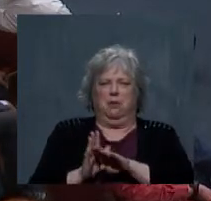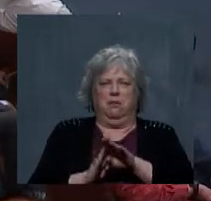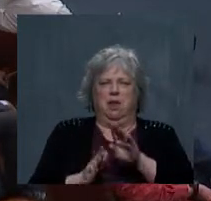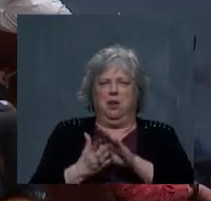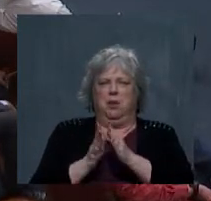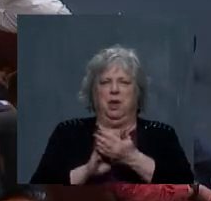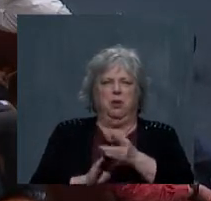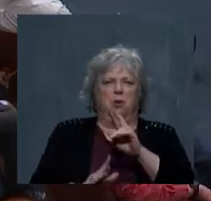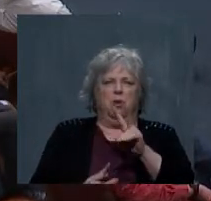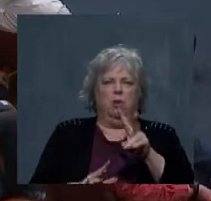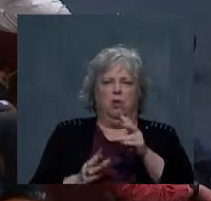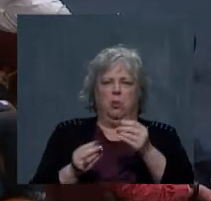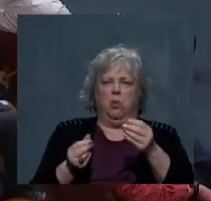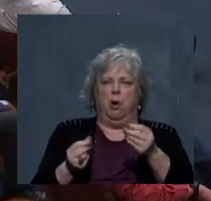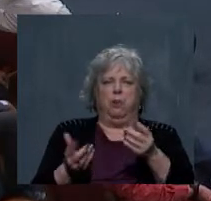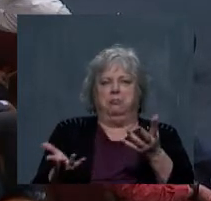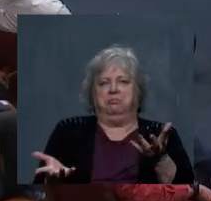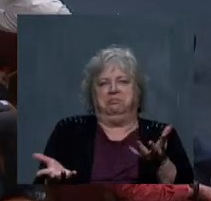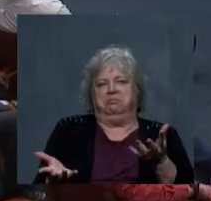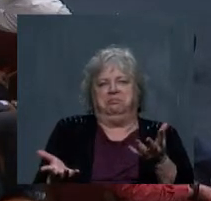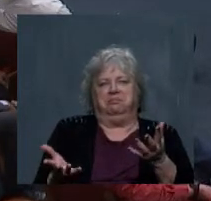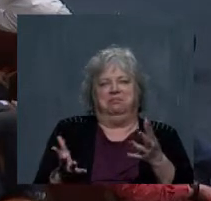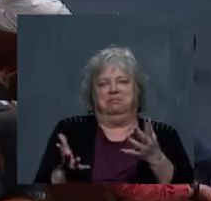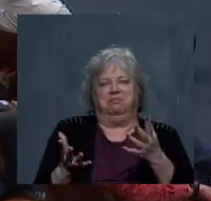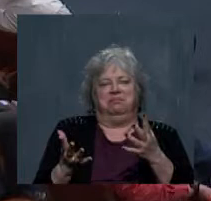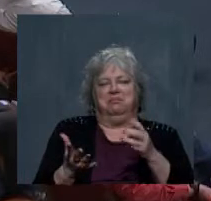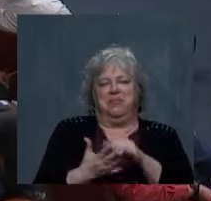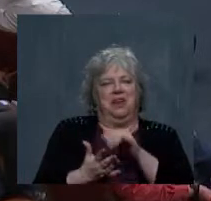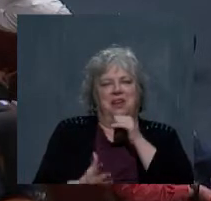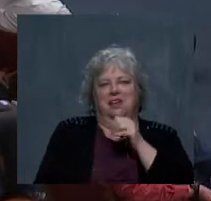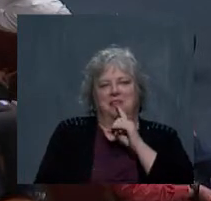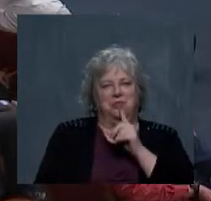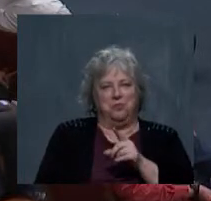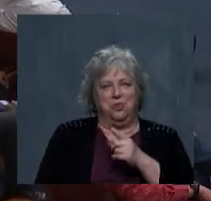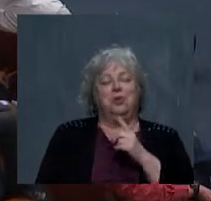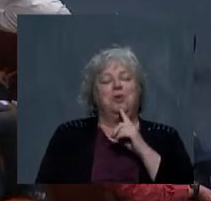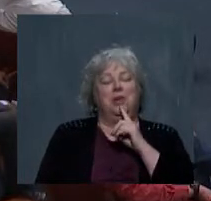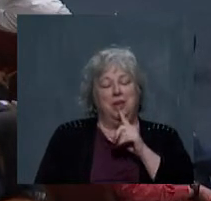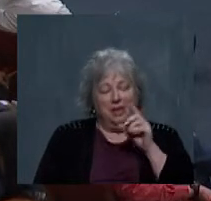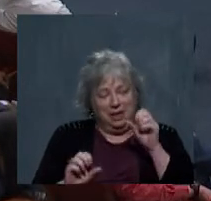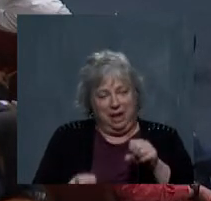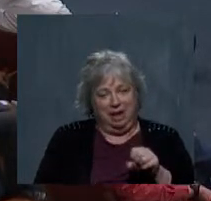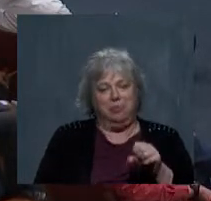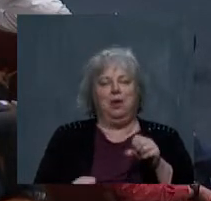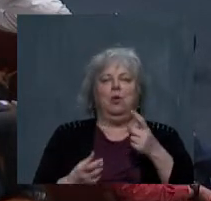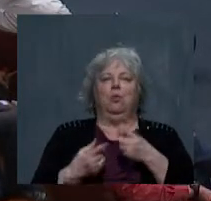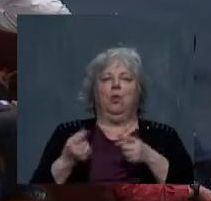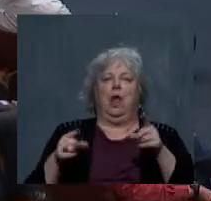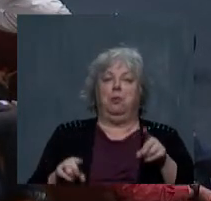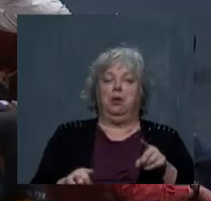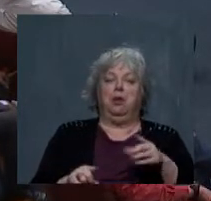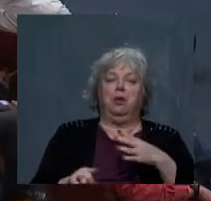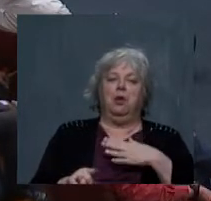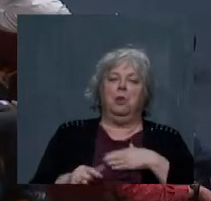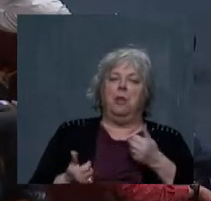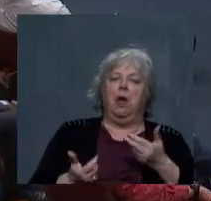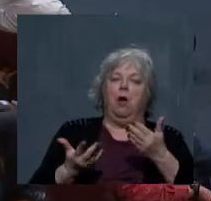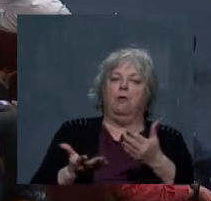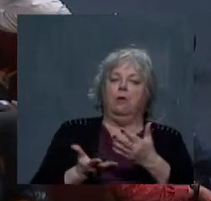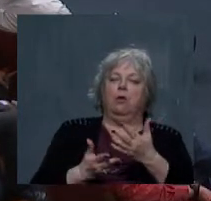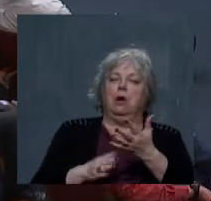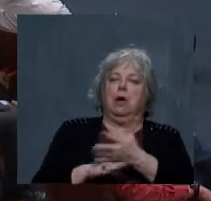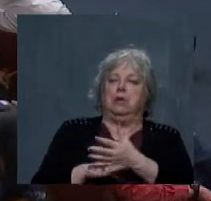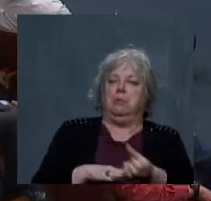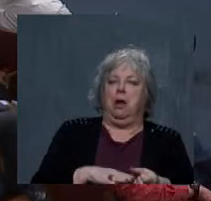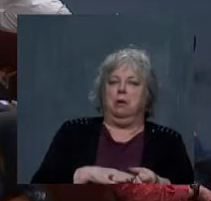into R2 property is not true. What happened is my offer expired, and